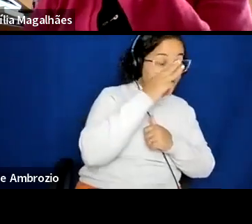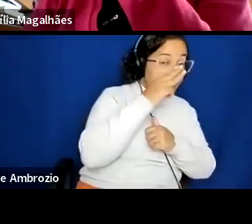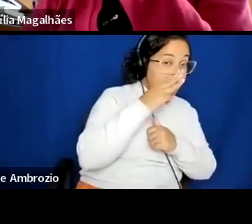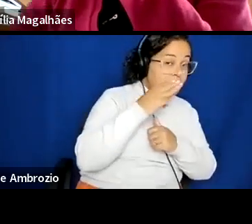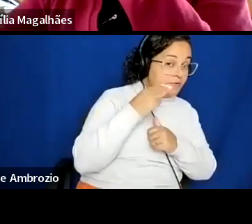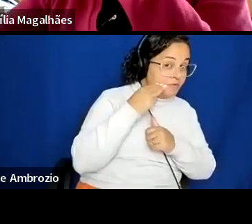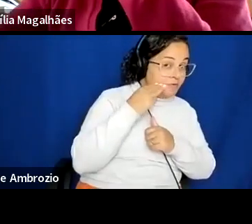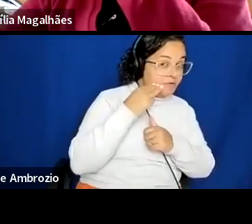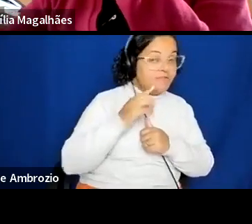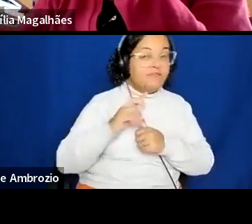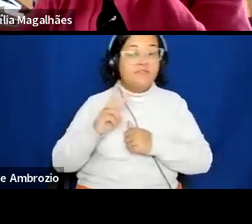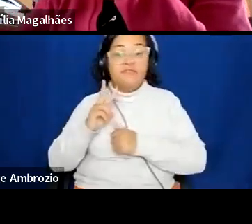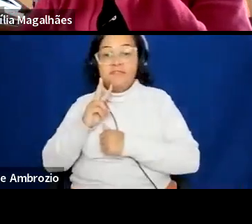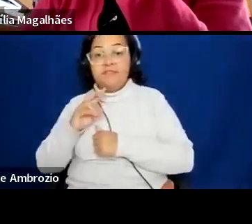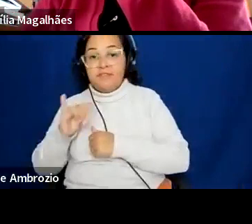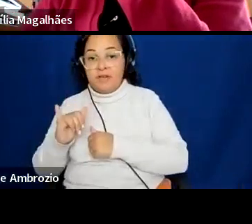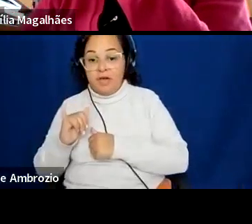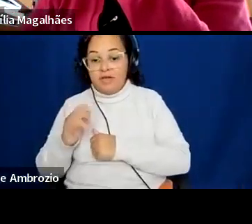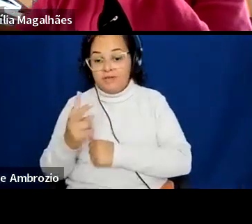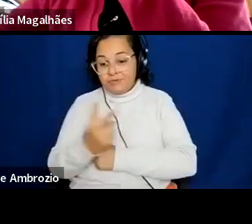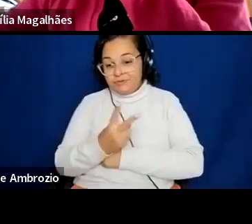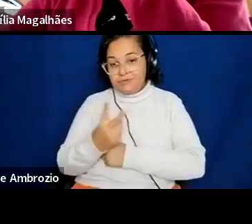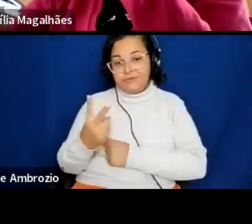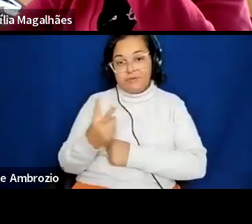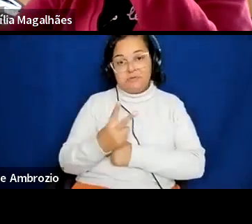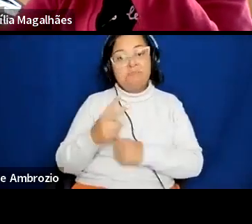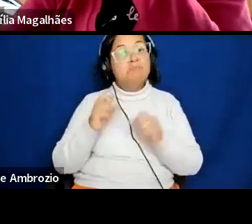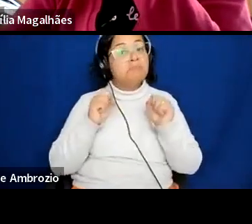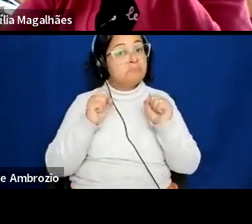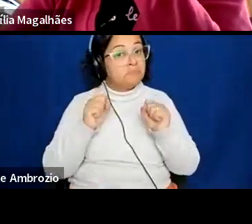Actually, we could ask of all these great contributors,